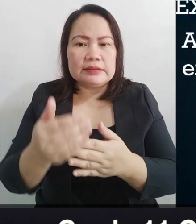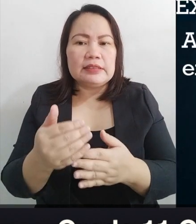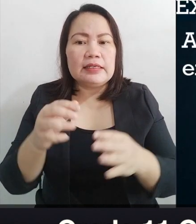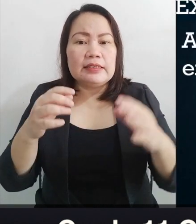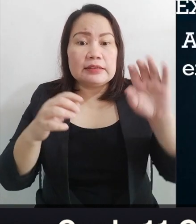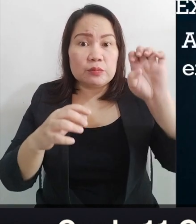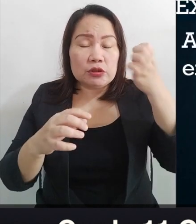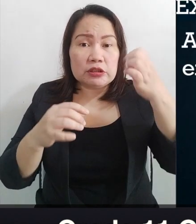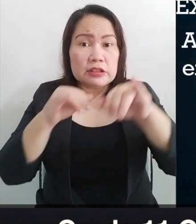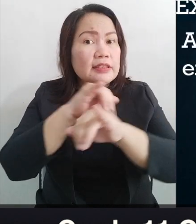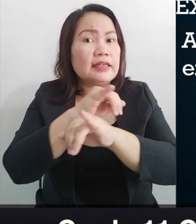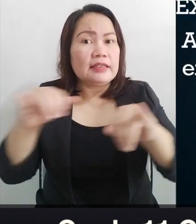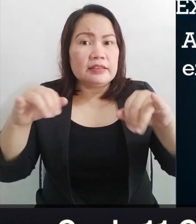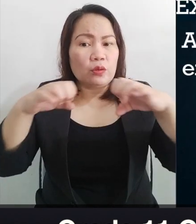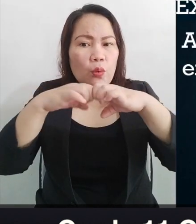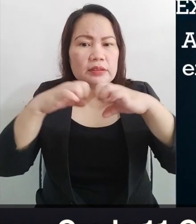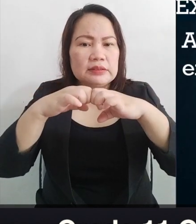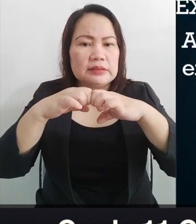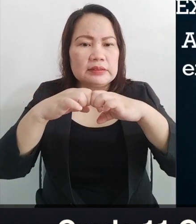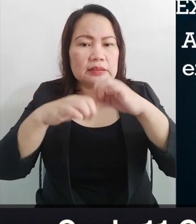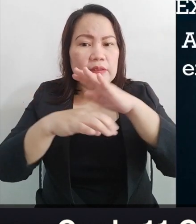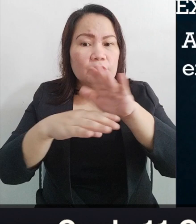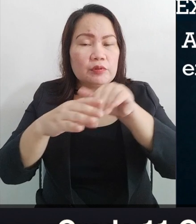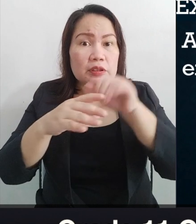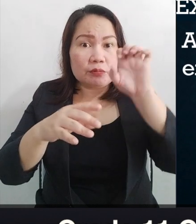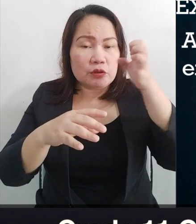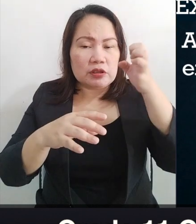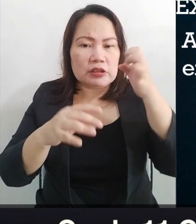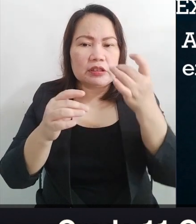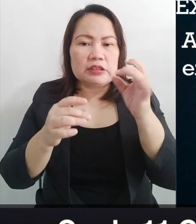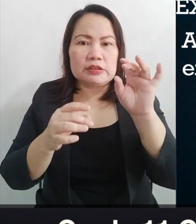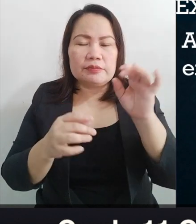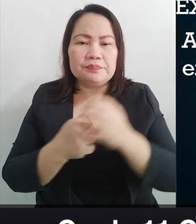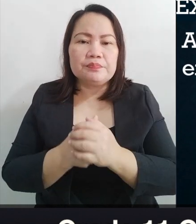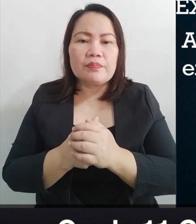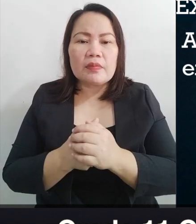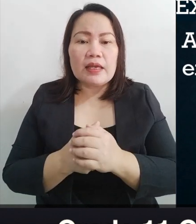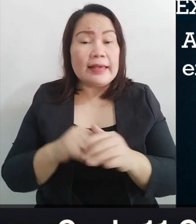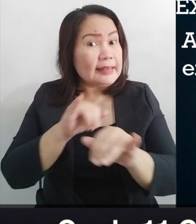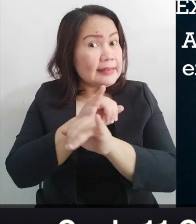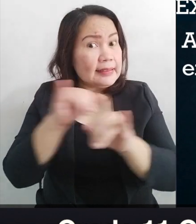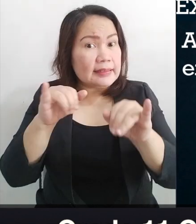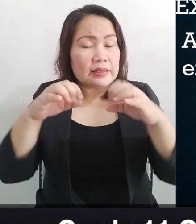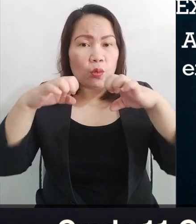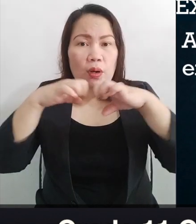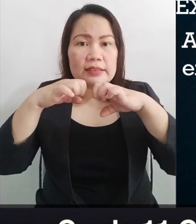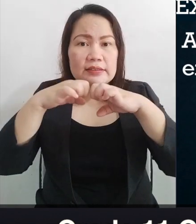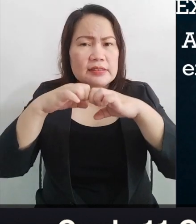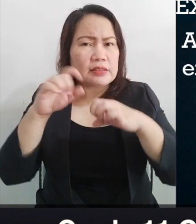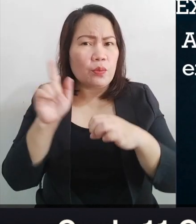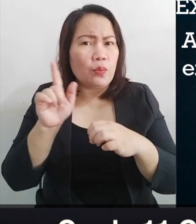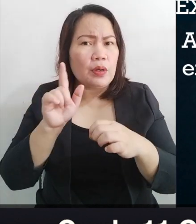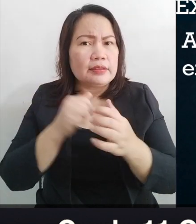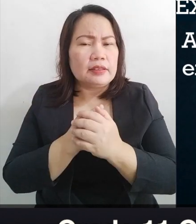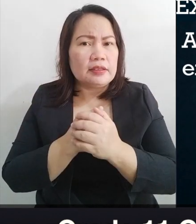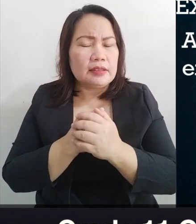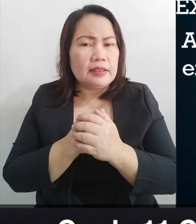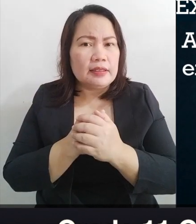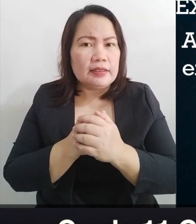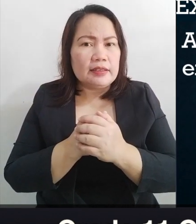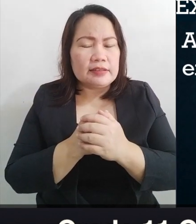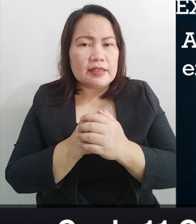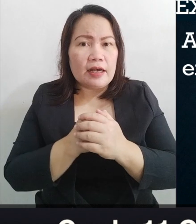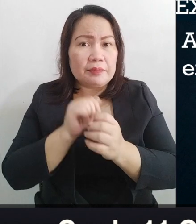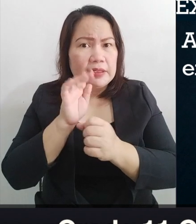Exponential inequalities, or this is an equality involving exponential expression. When we say inequality, so ano ba yung